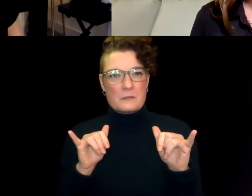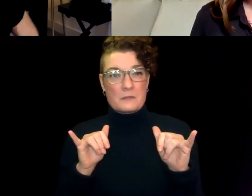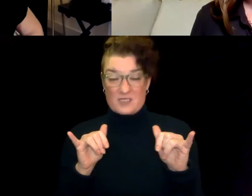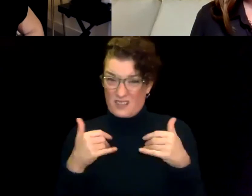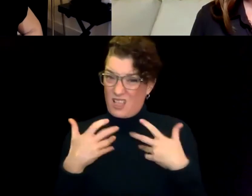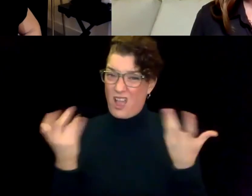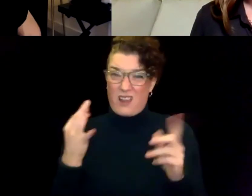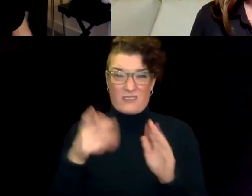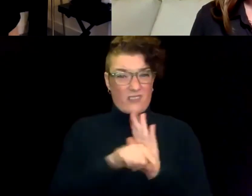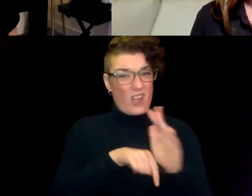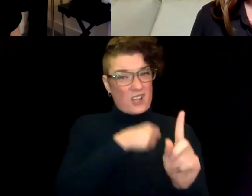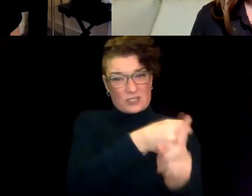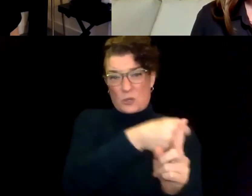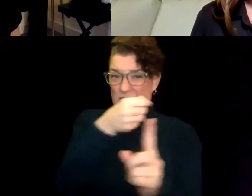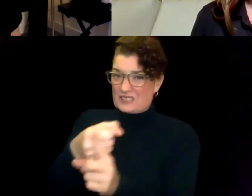consequences.